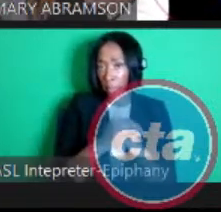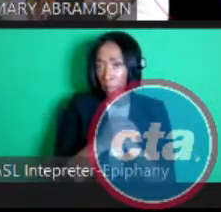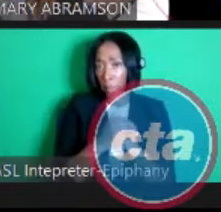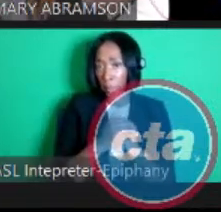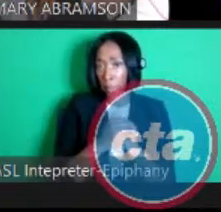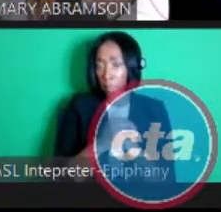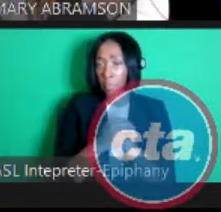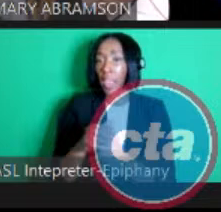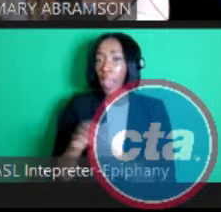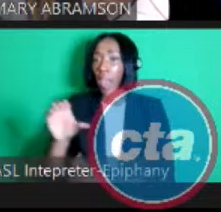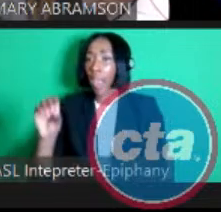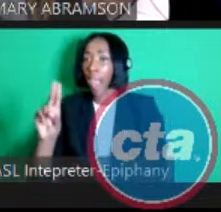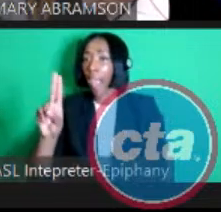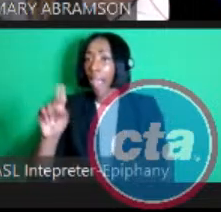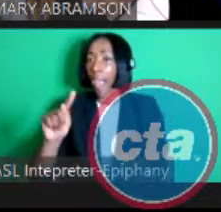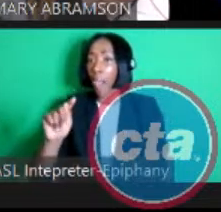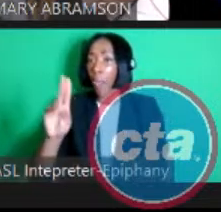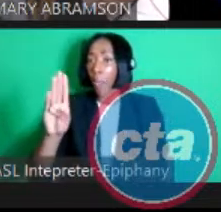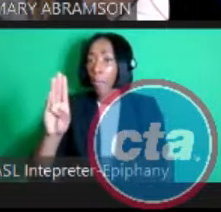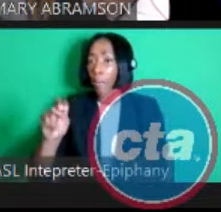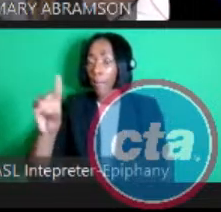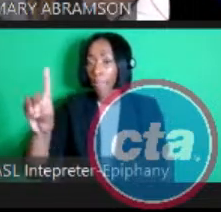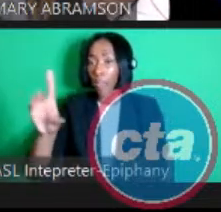The outbound side,